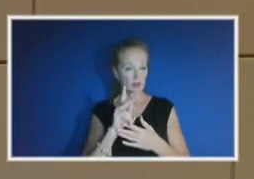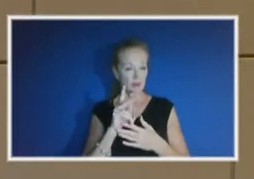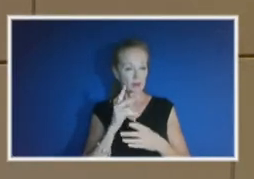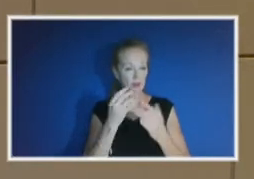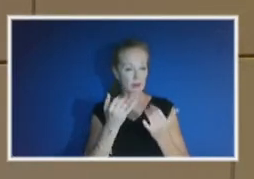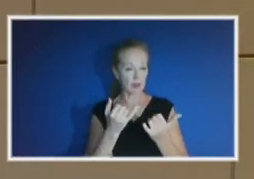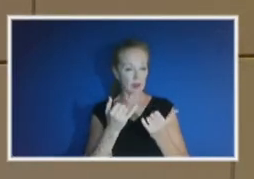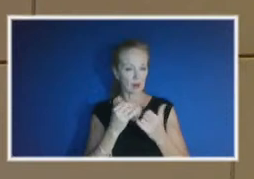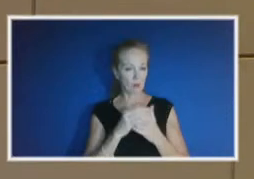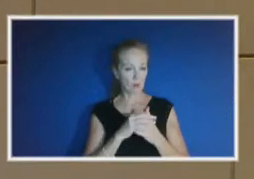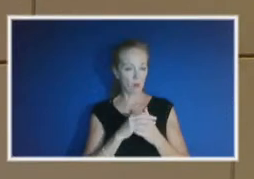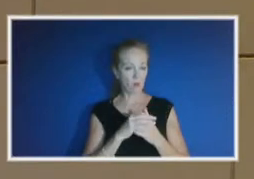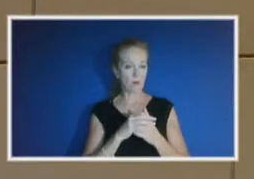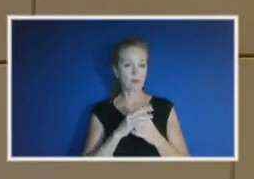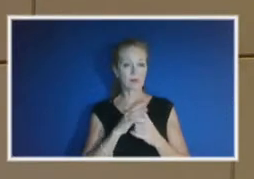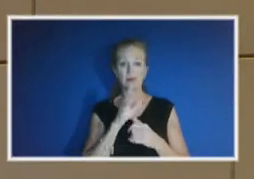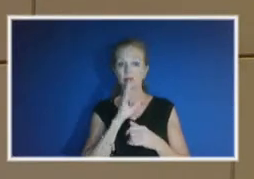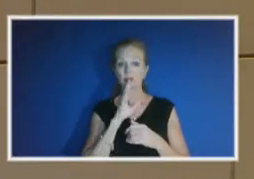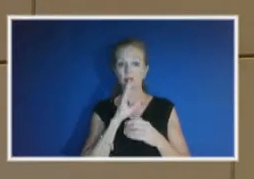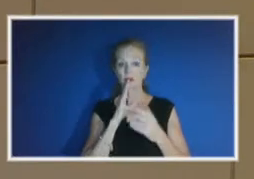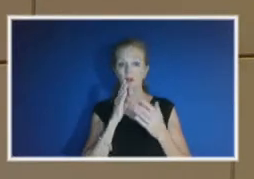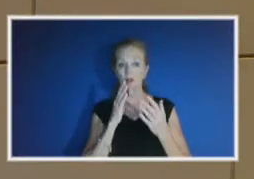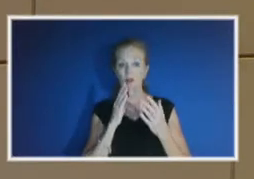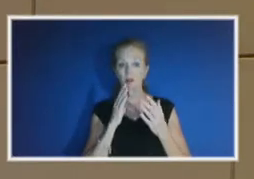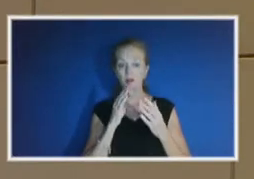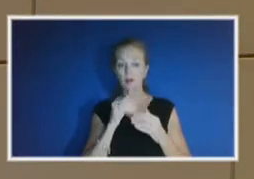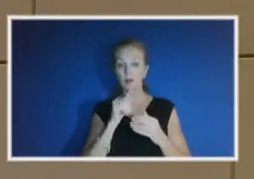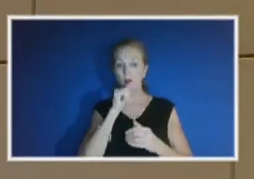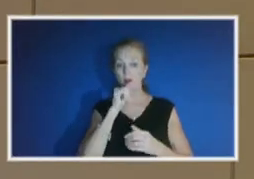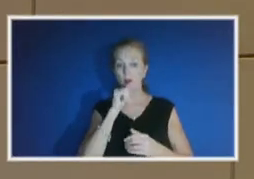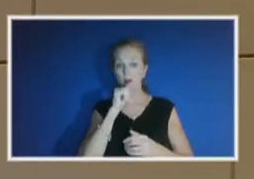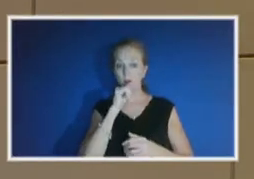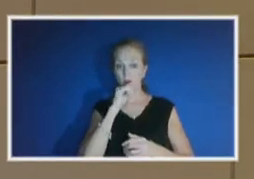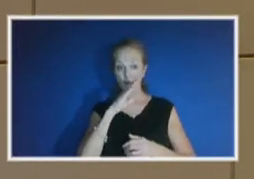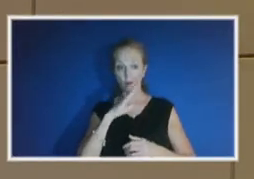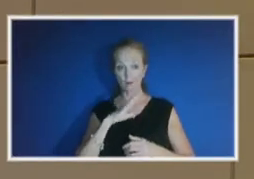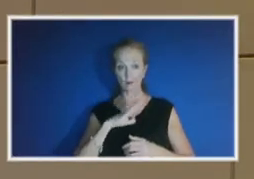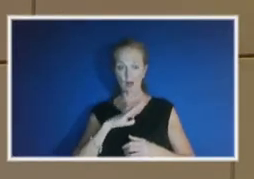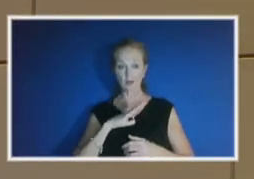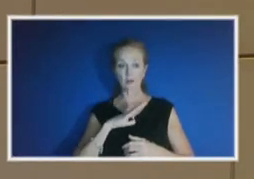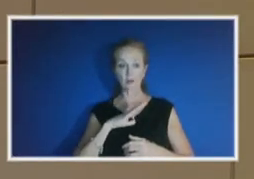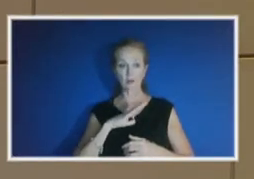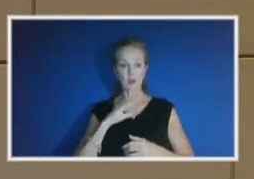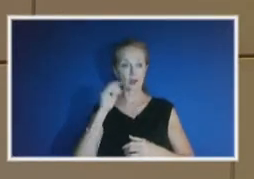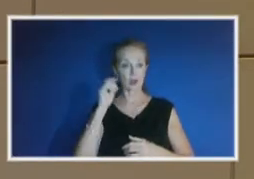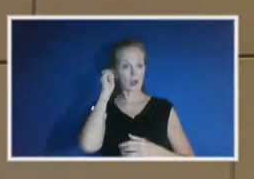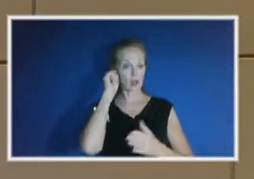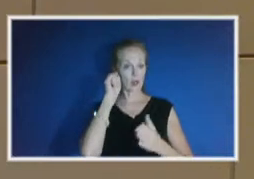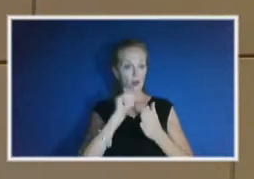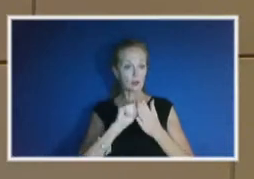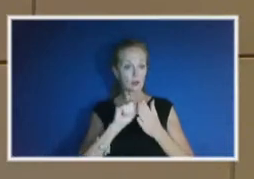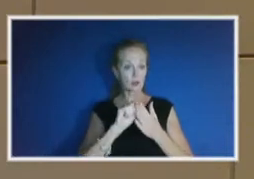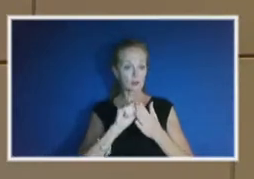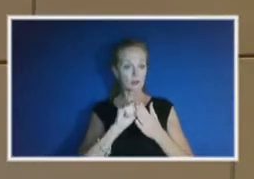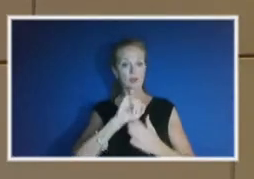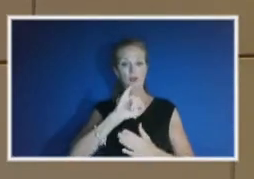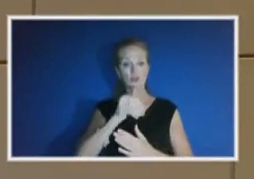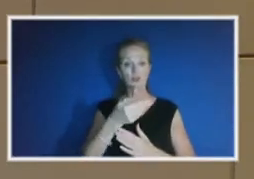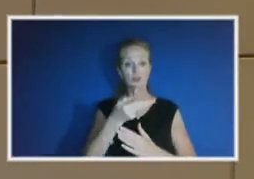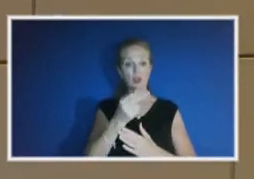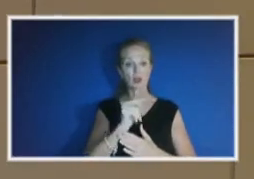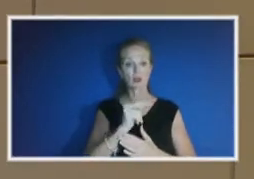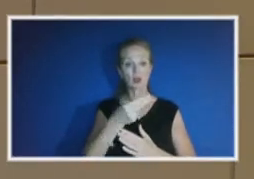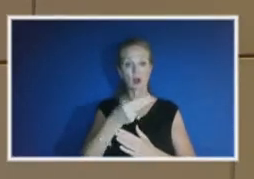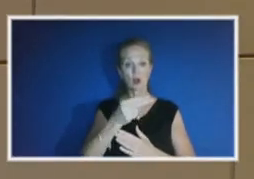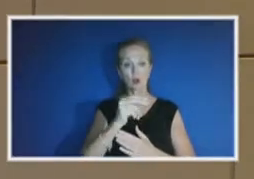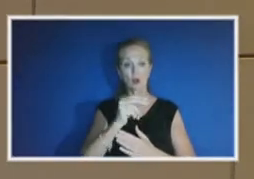and have the speaker. Madam Clerk, I am looking for the speaker is John Holmes. Mr. Holmes, would